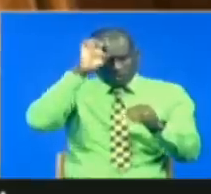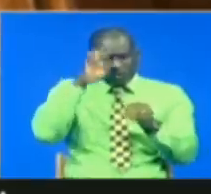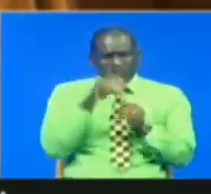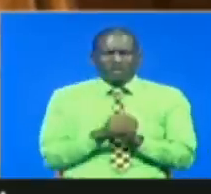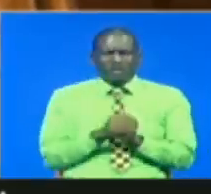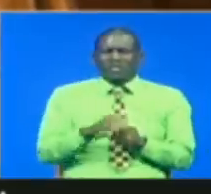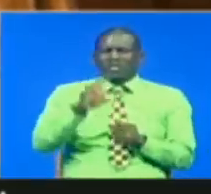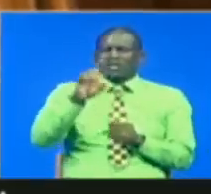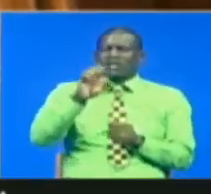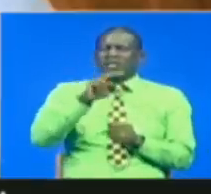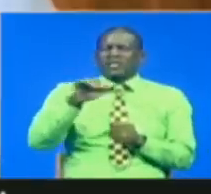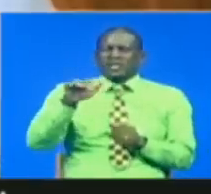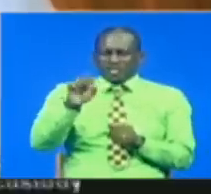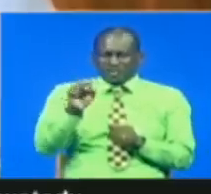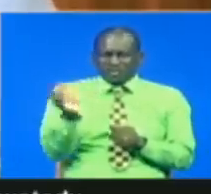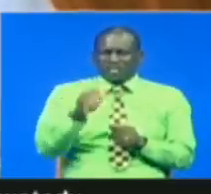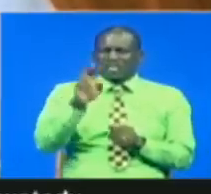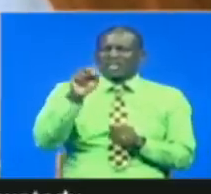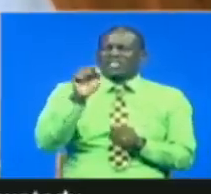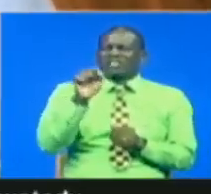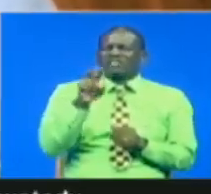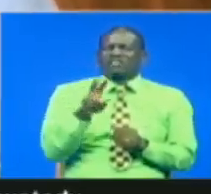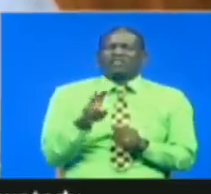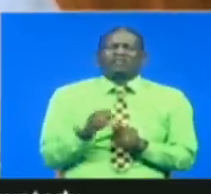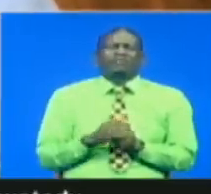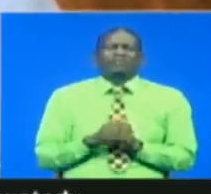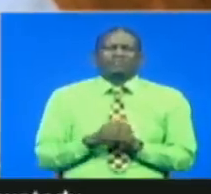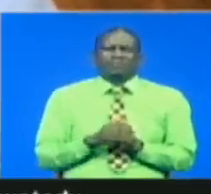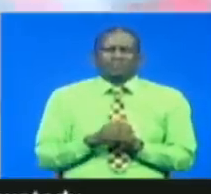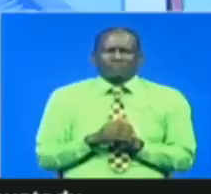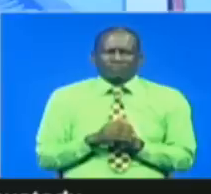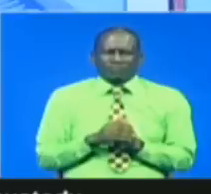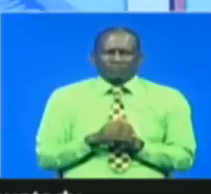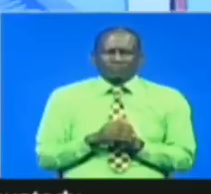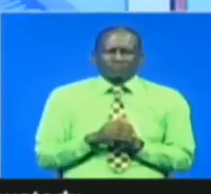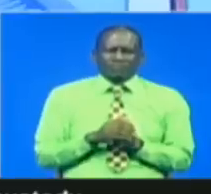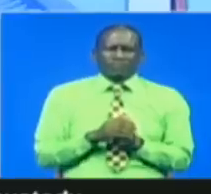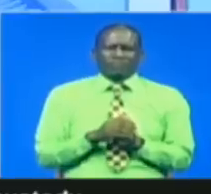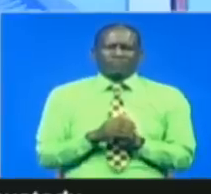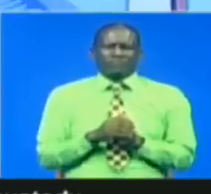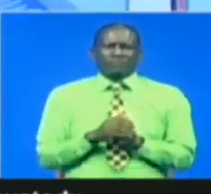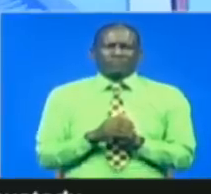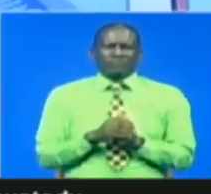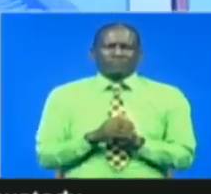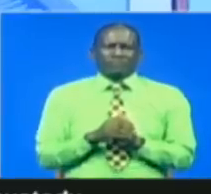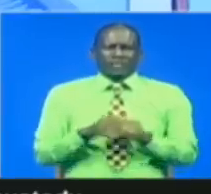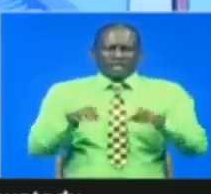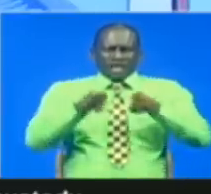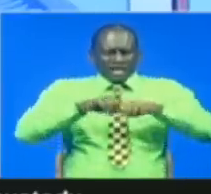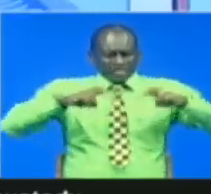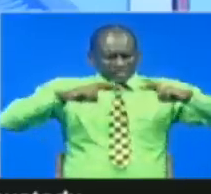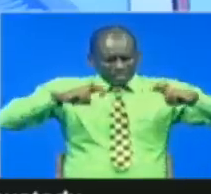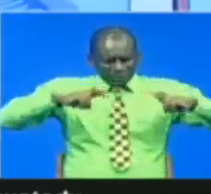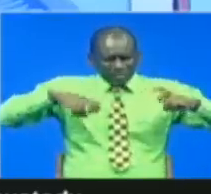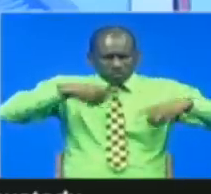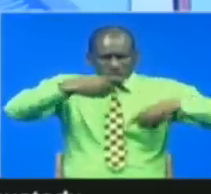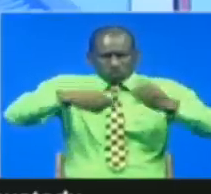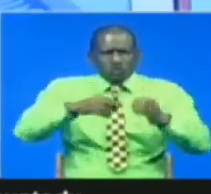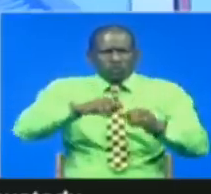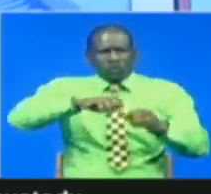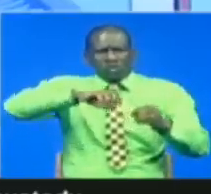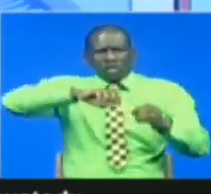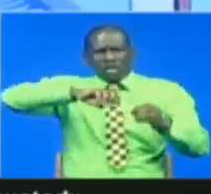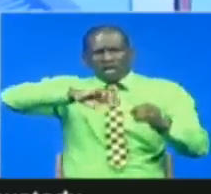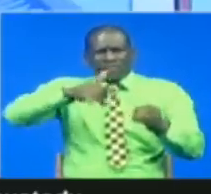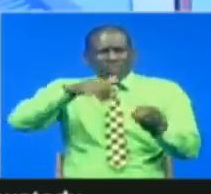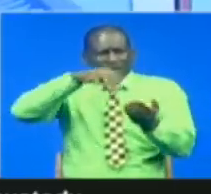Dennis Okari, NTV. As investigations continue, more counts come in